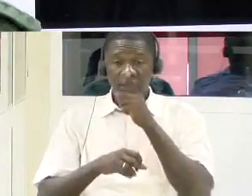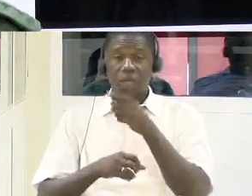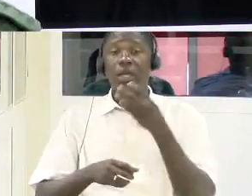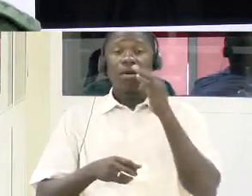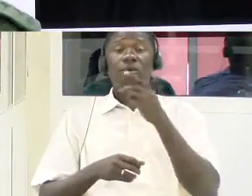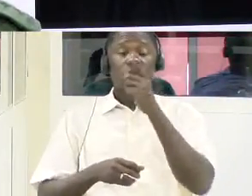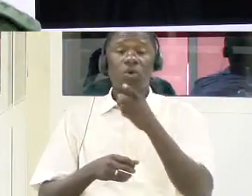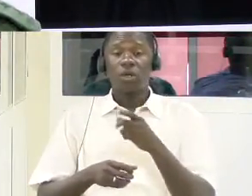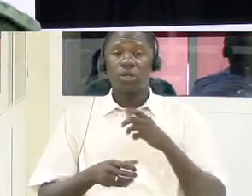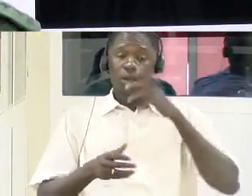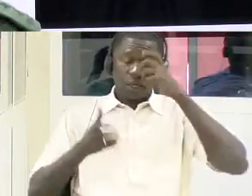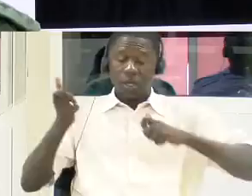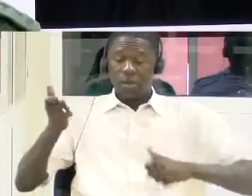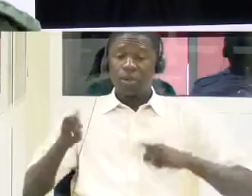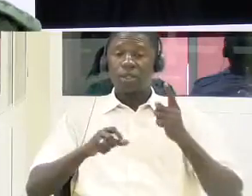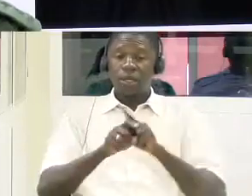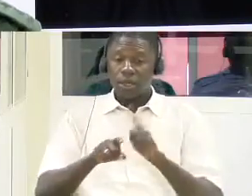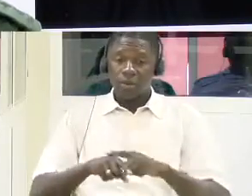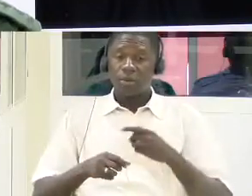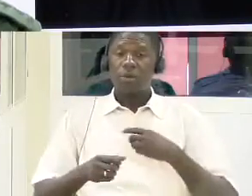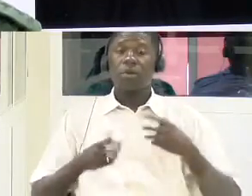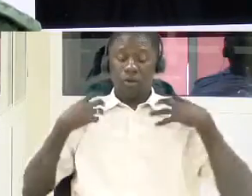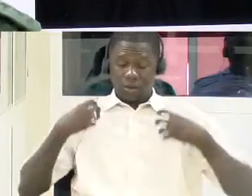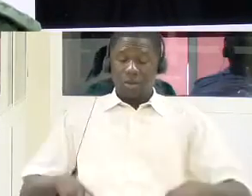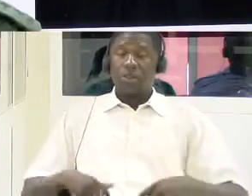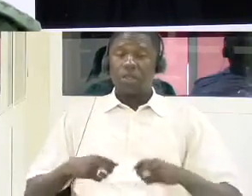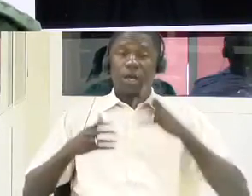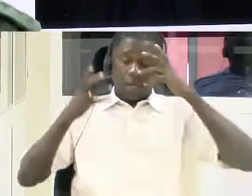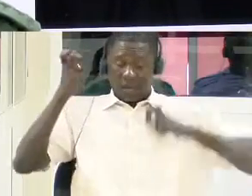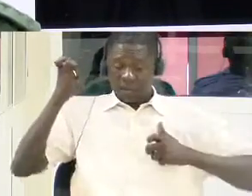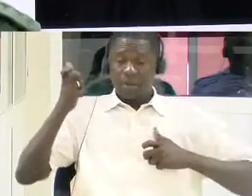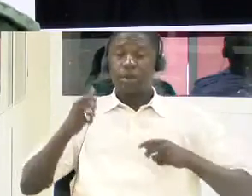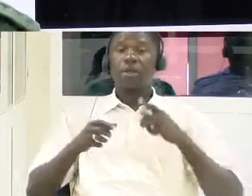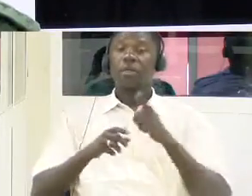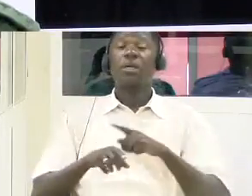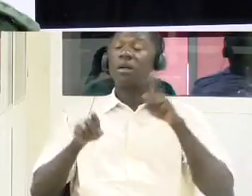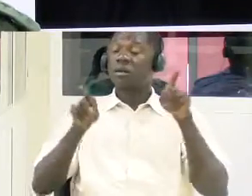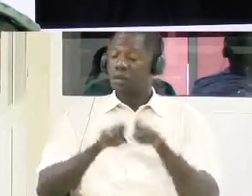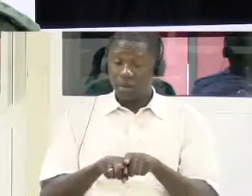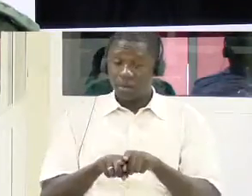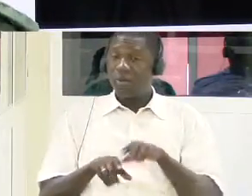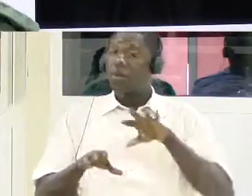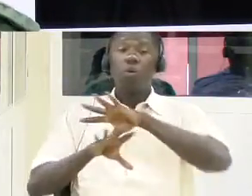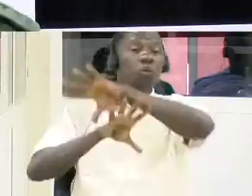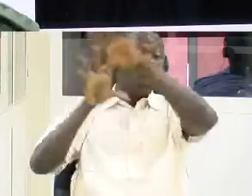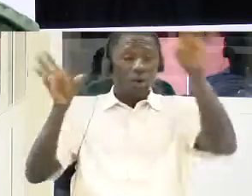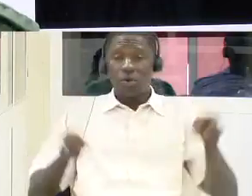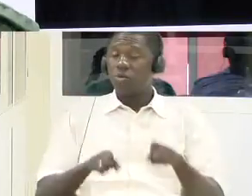one. So operate together, respect each other, respond to any threat